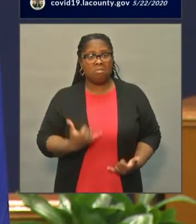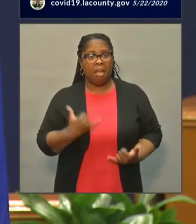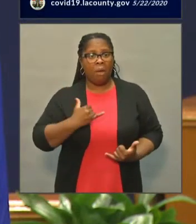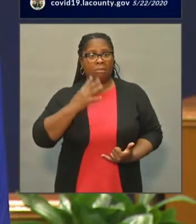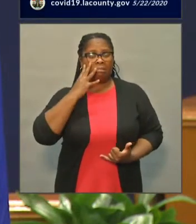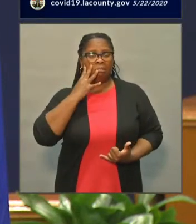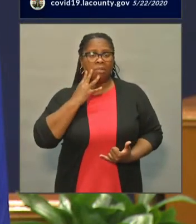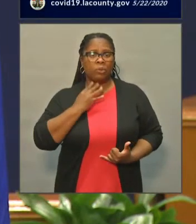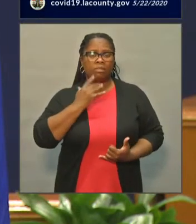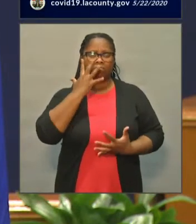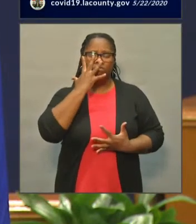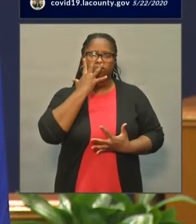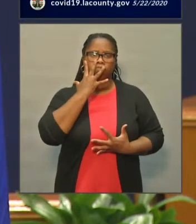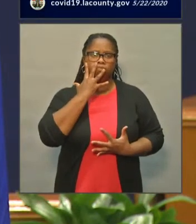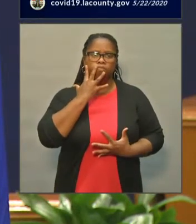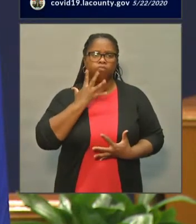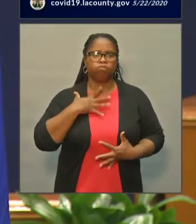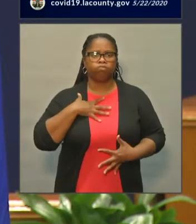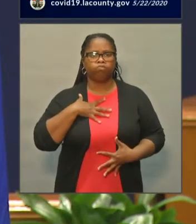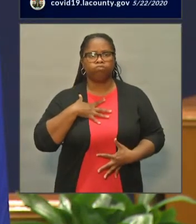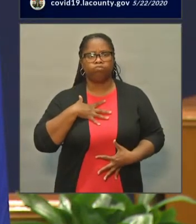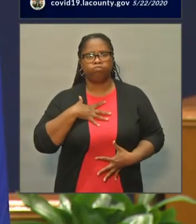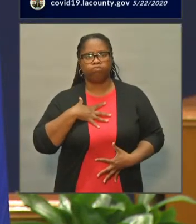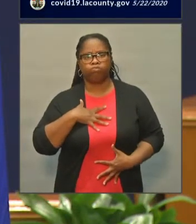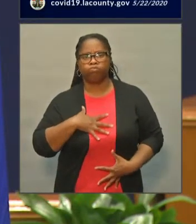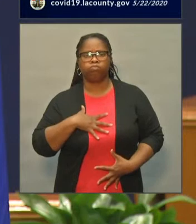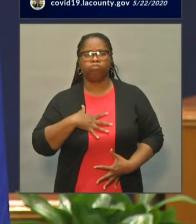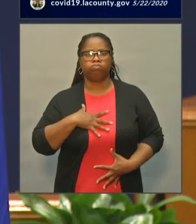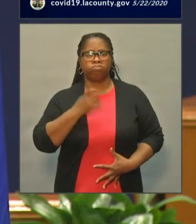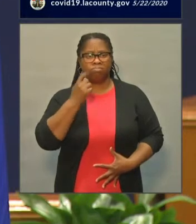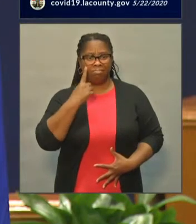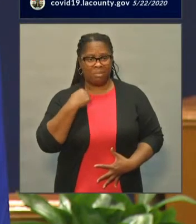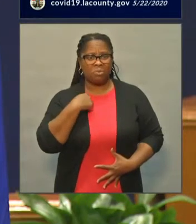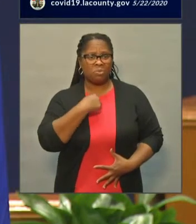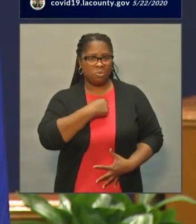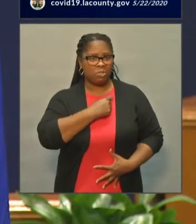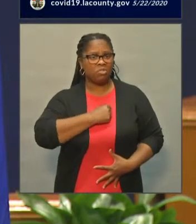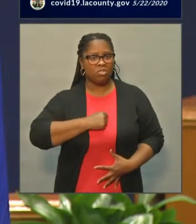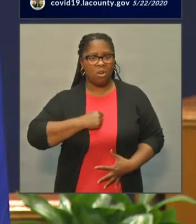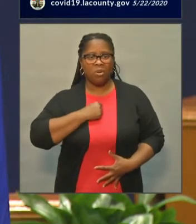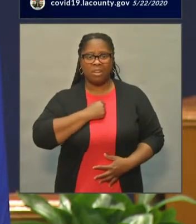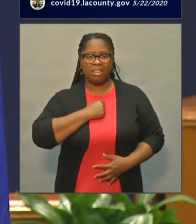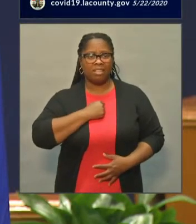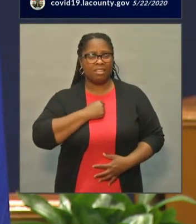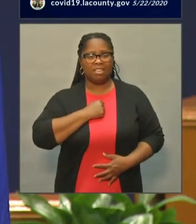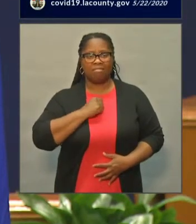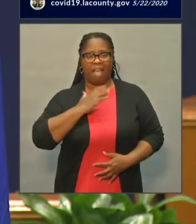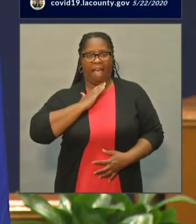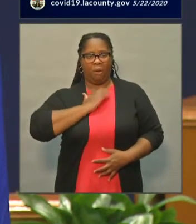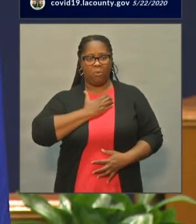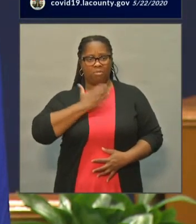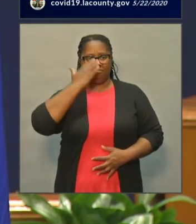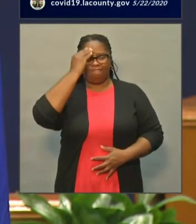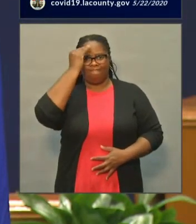love to COVID-19, we are deeply sorry, and you're in our thoughts and prayers through these difficult